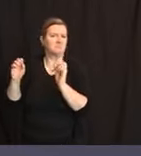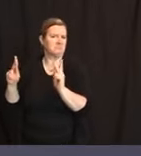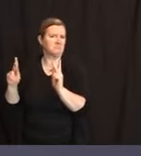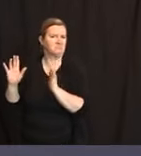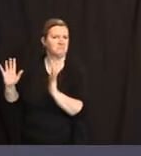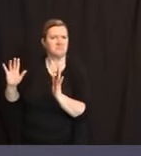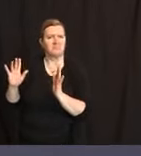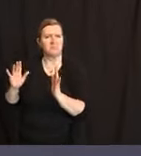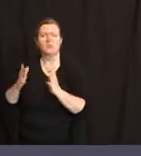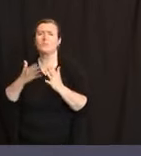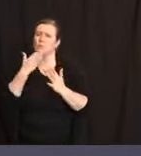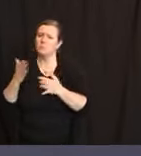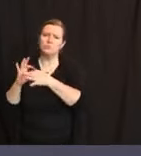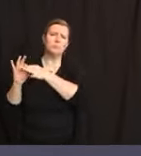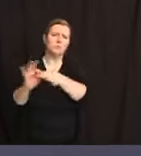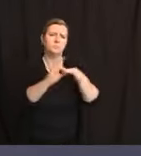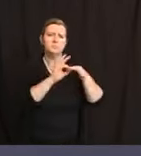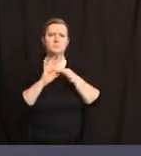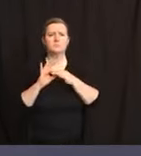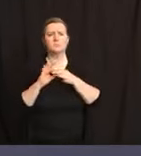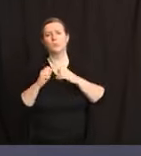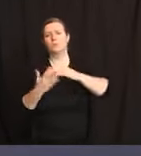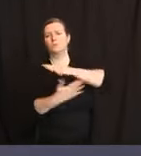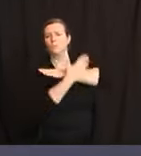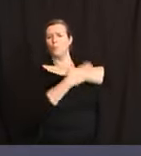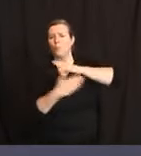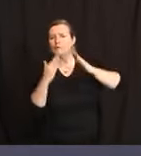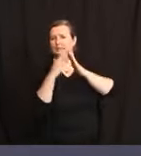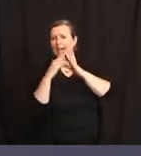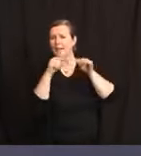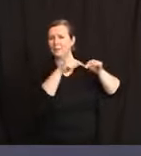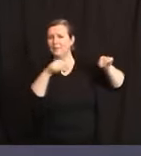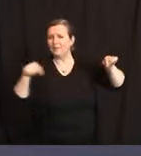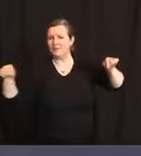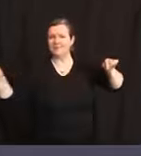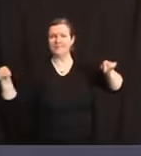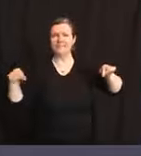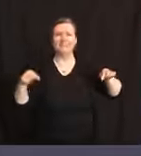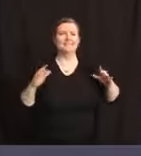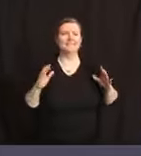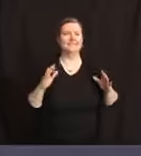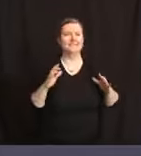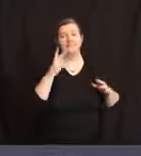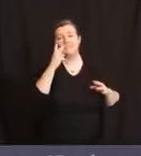shore in our lake communities. We'll see you back here at 1 o'clock. God bless you all.